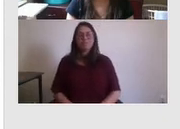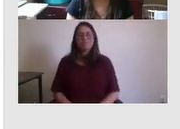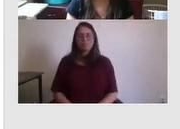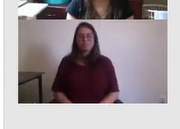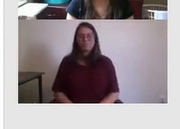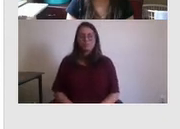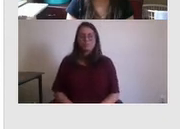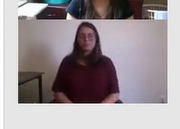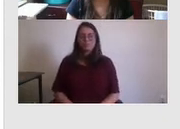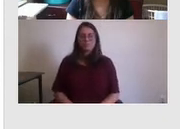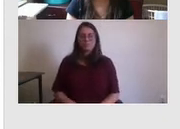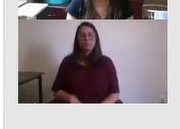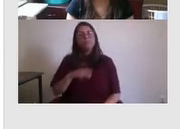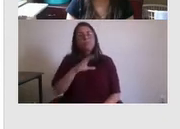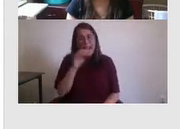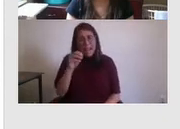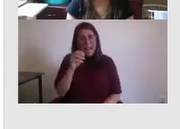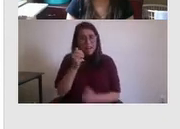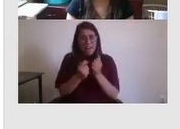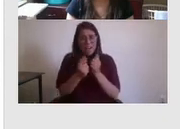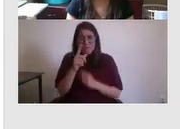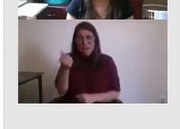And thank each and every one of you,